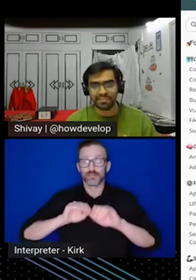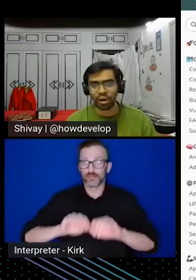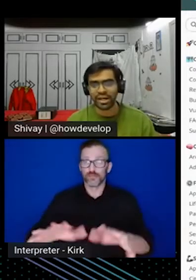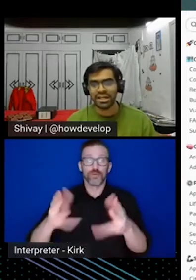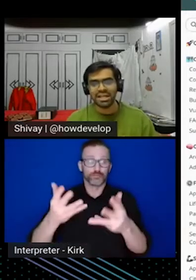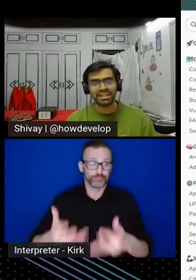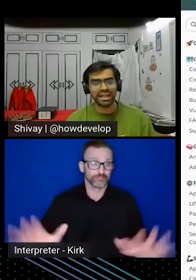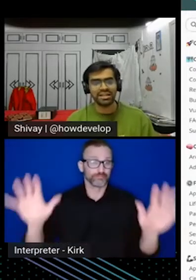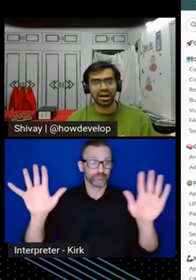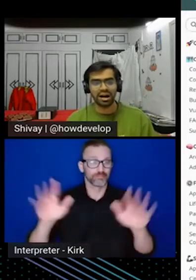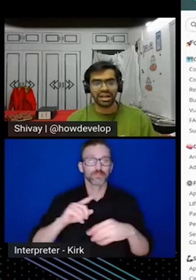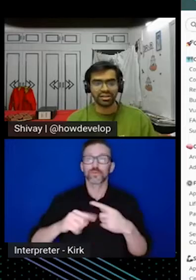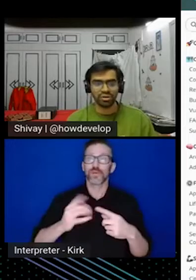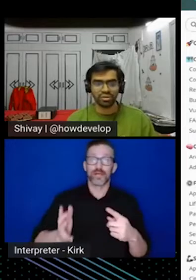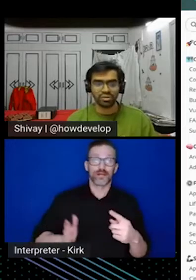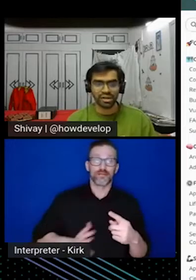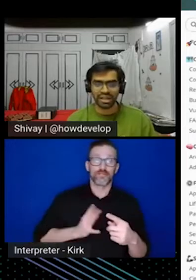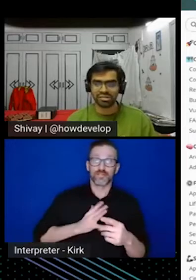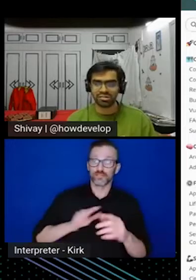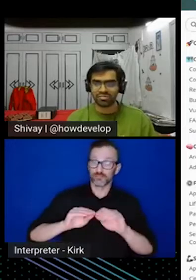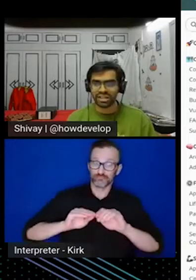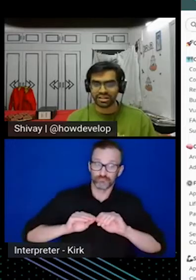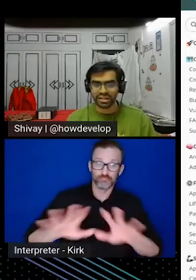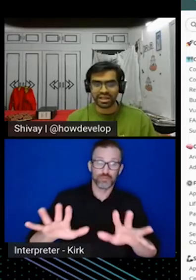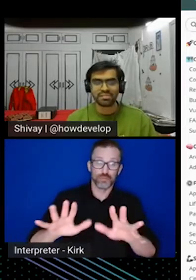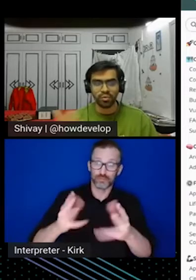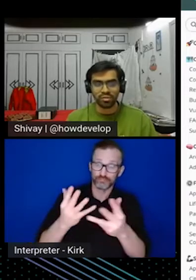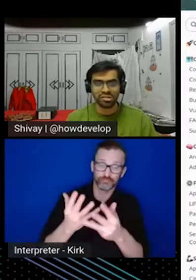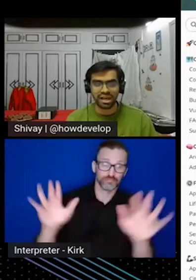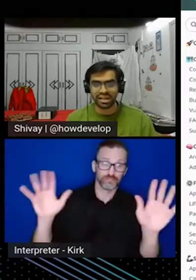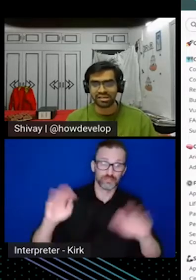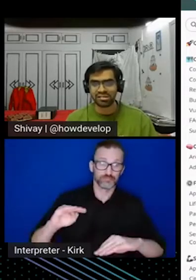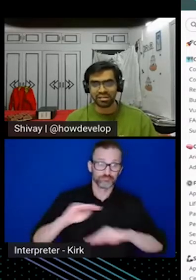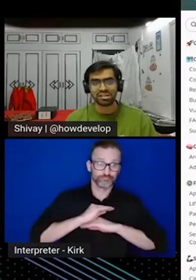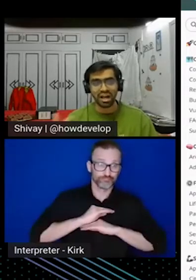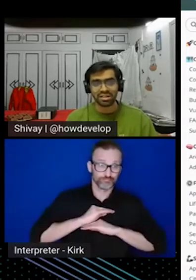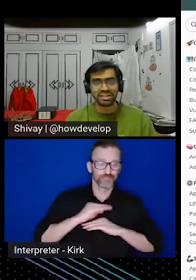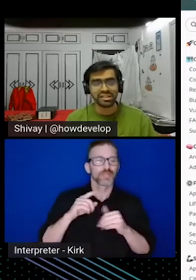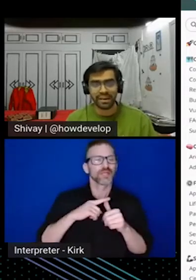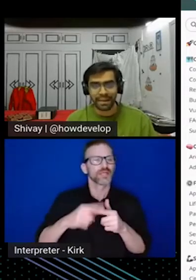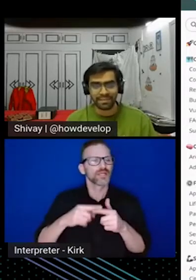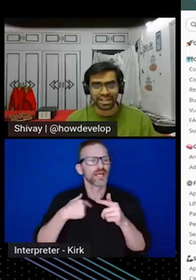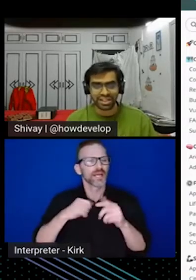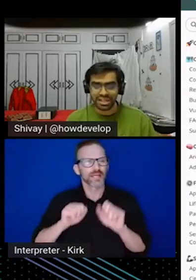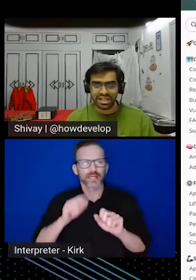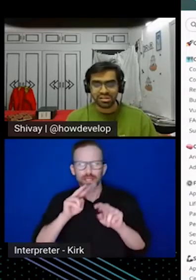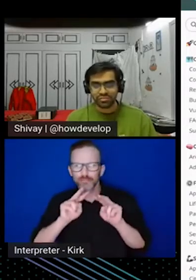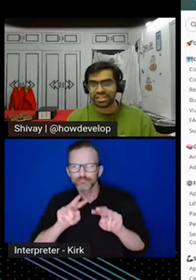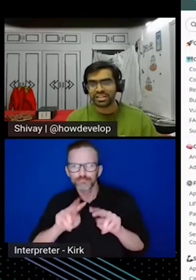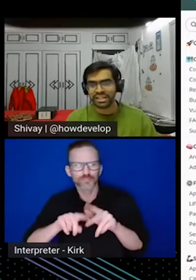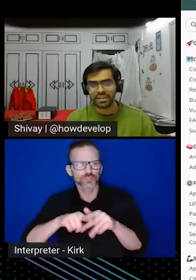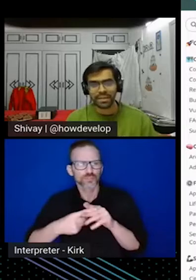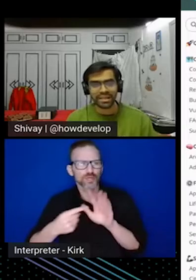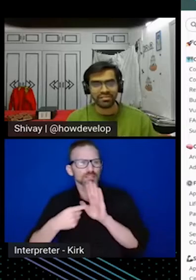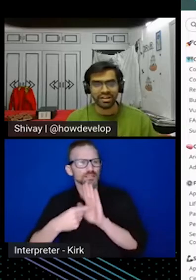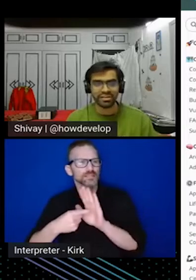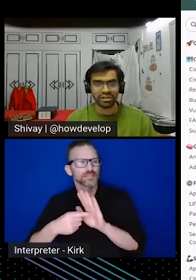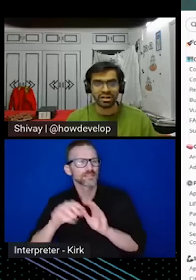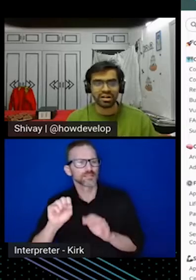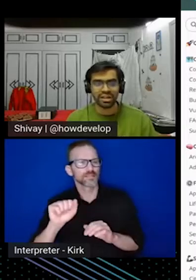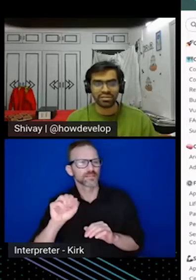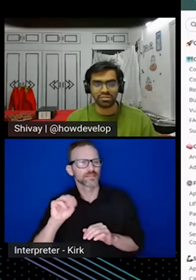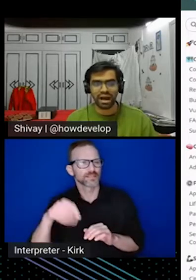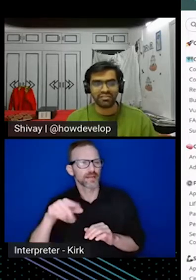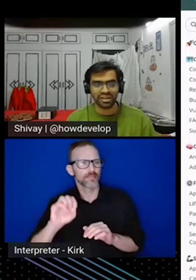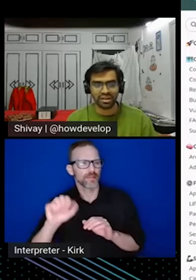officially deployed, then you can sort of then expose and start the sample application. So within the data plane, when you